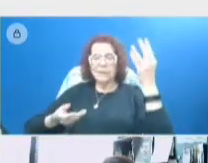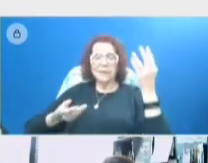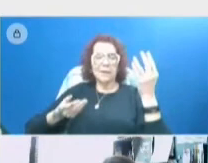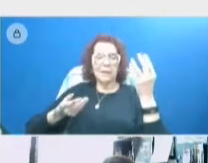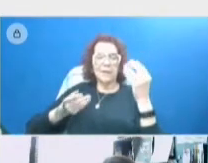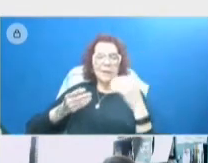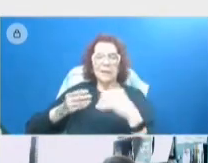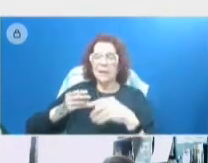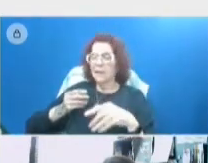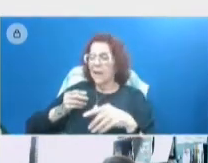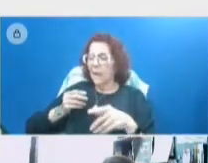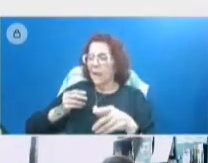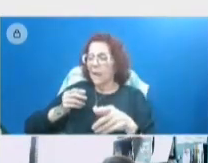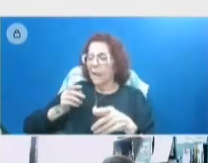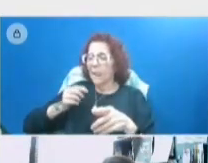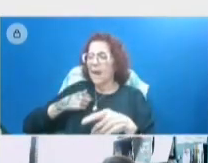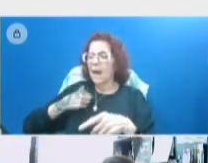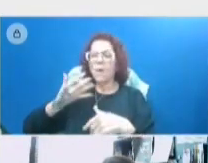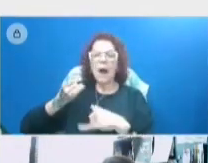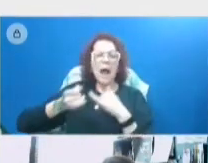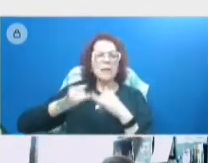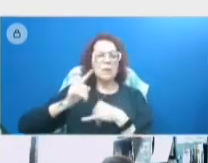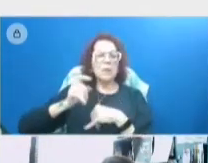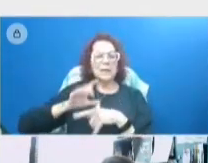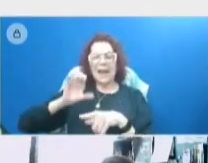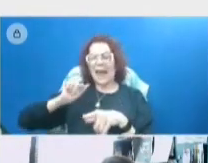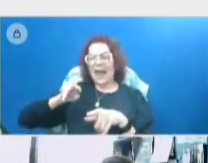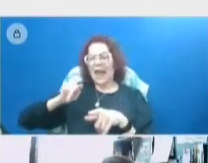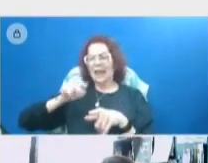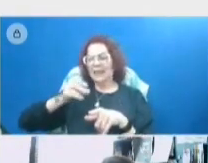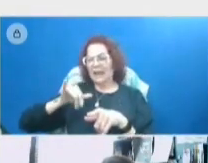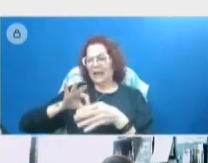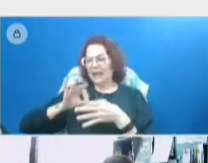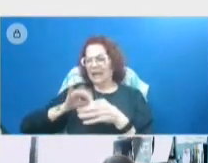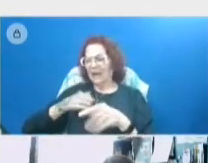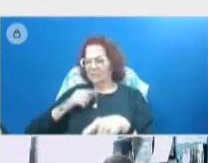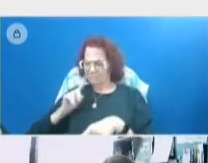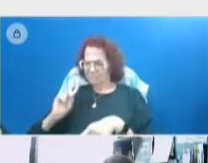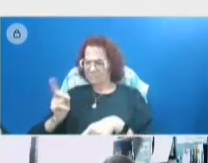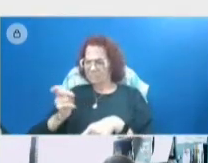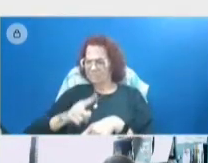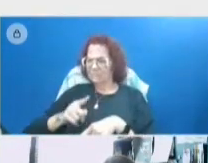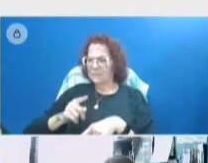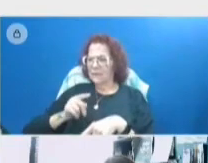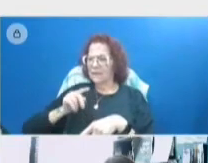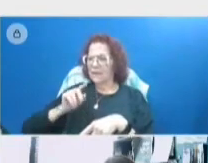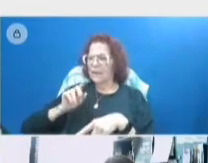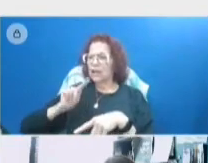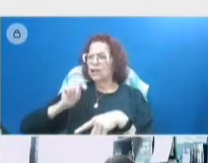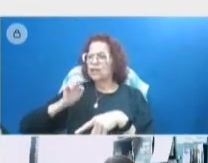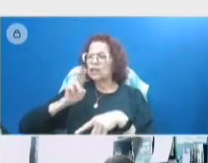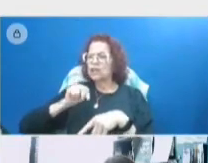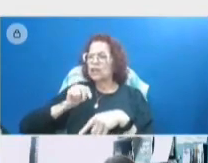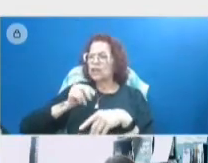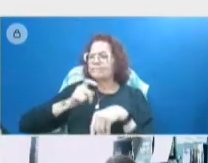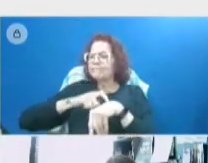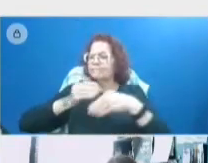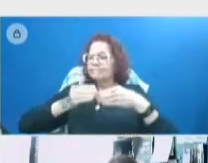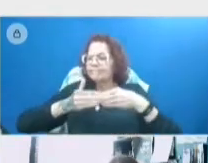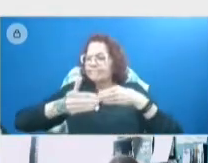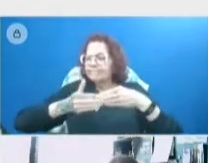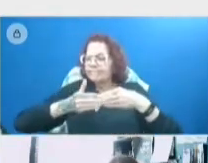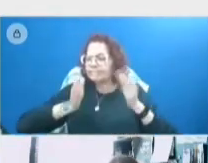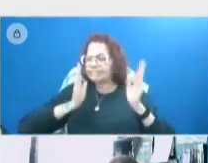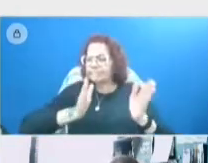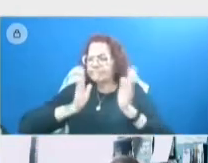I'd like to ask a question about the last item dealing with the terms of commissioners. Does anyone know where that came from and what it's intended